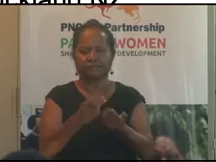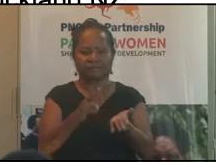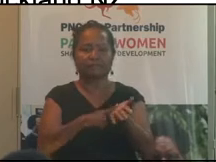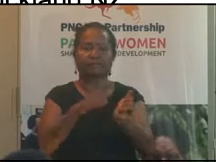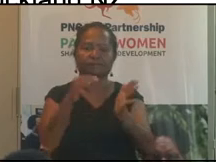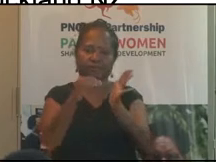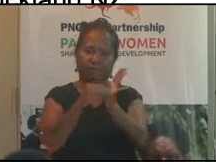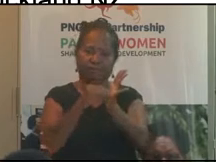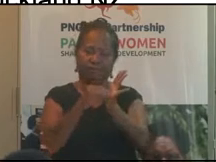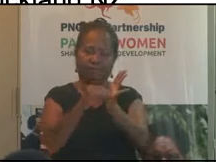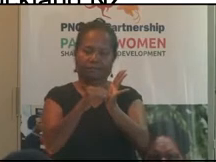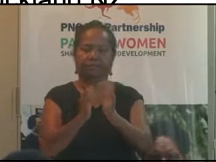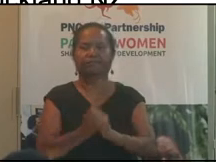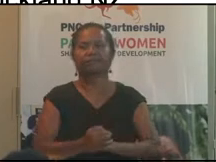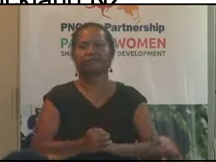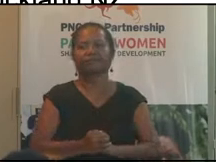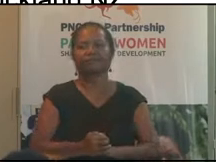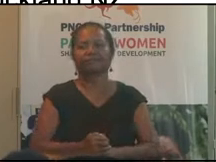Zealand.